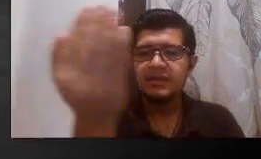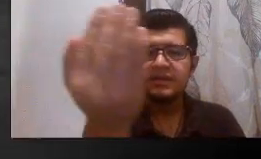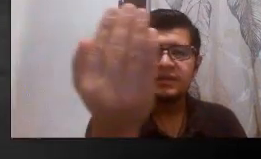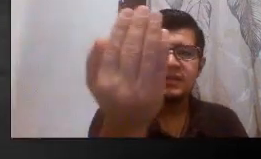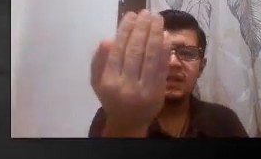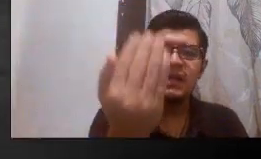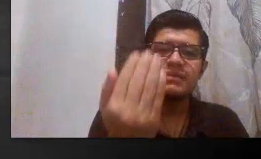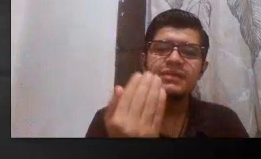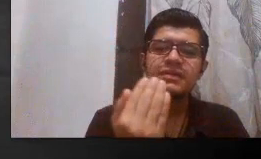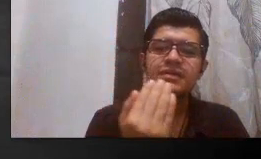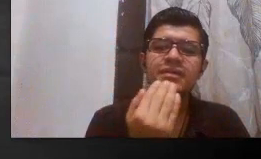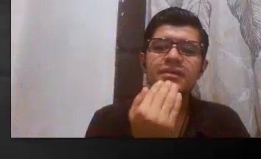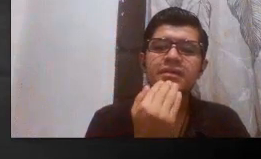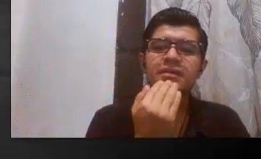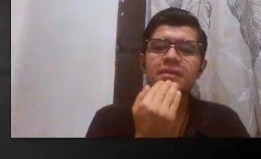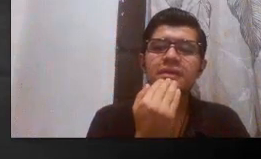then comes